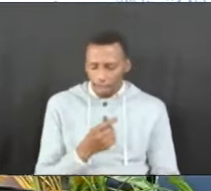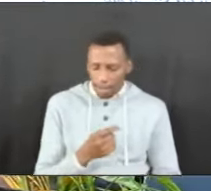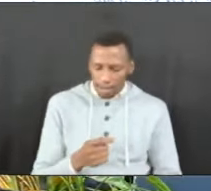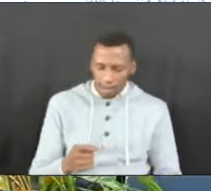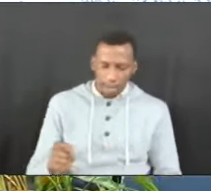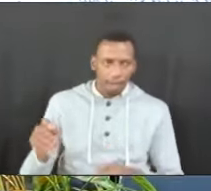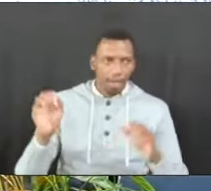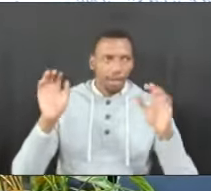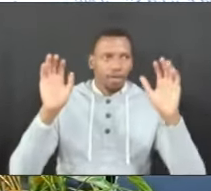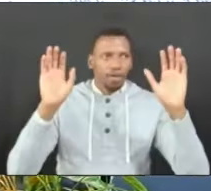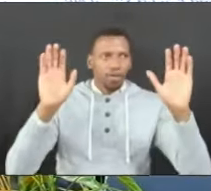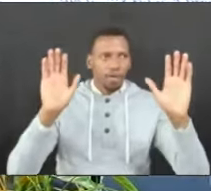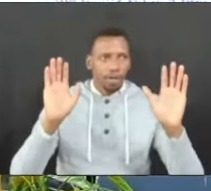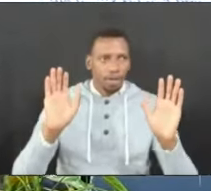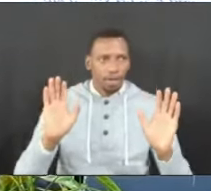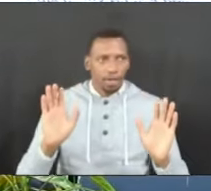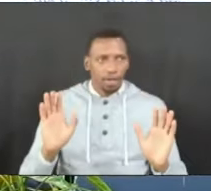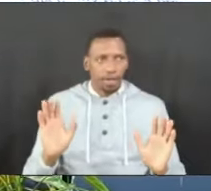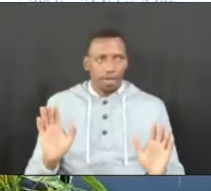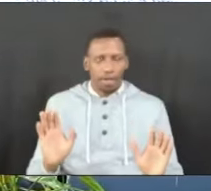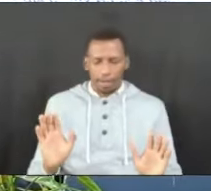survey the